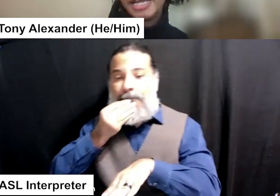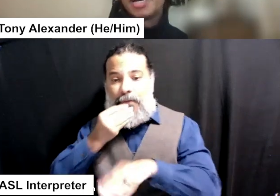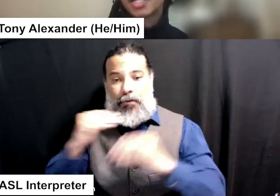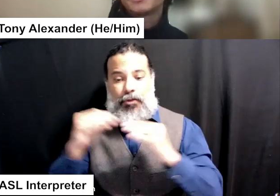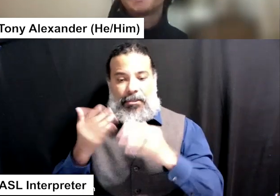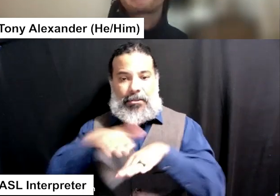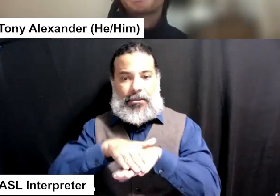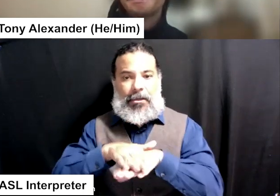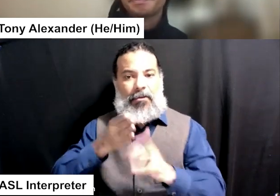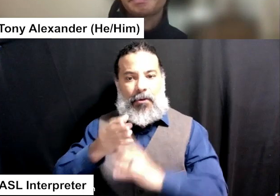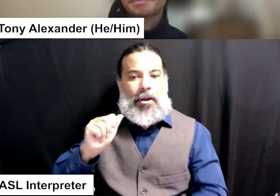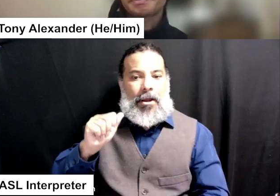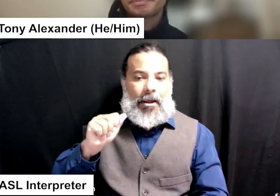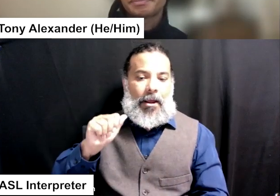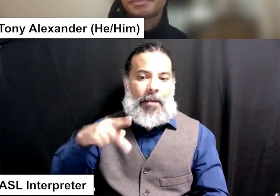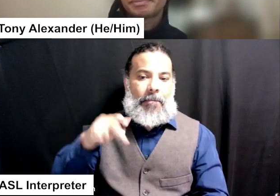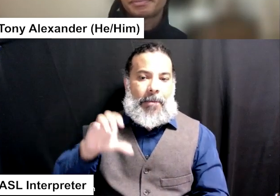through APOC.